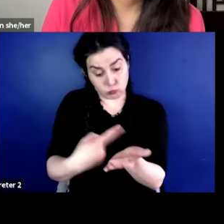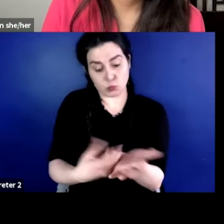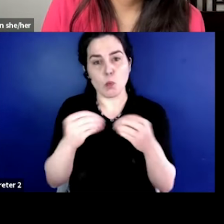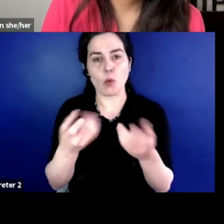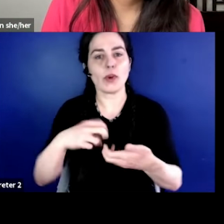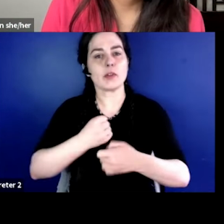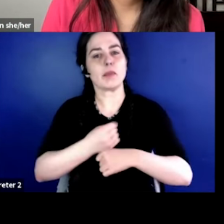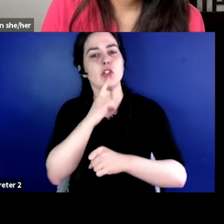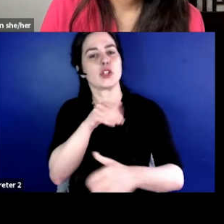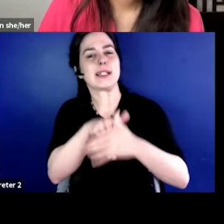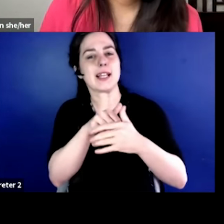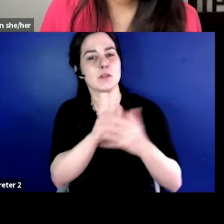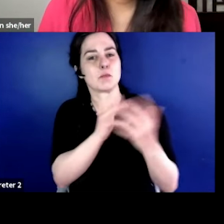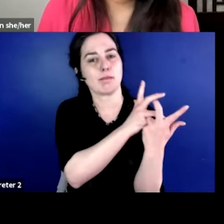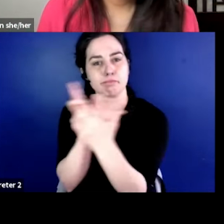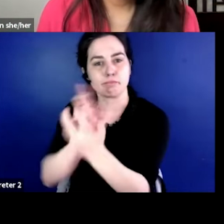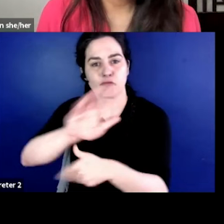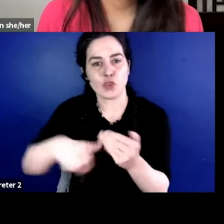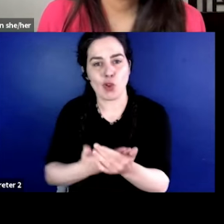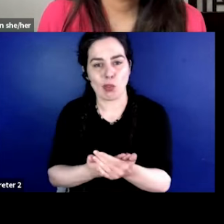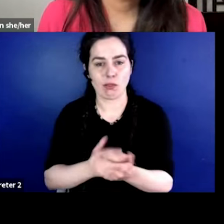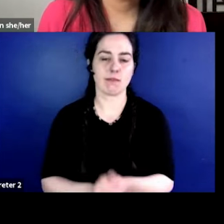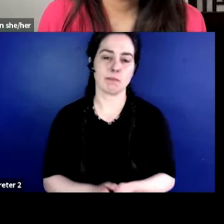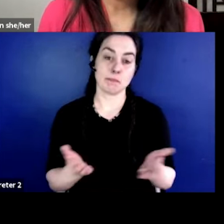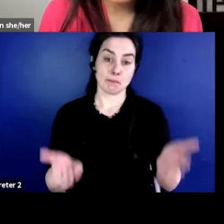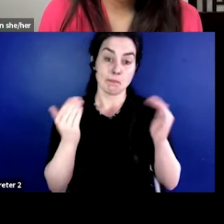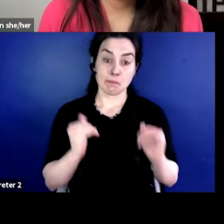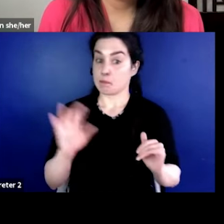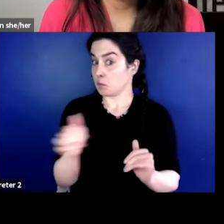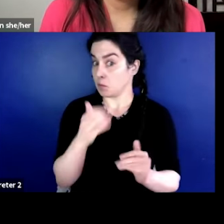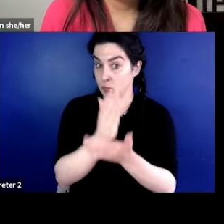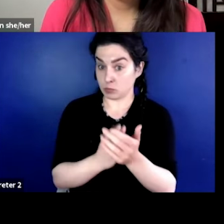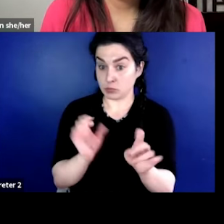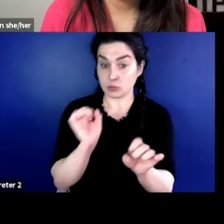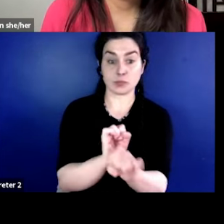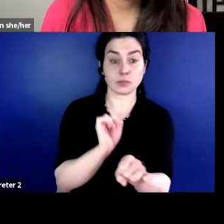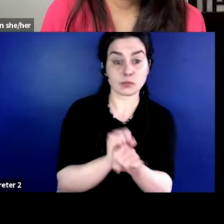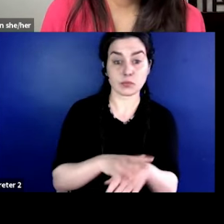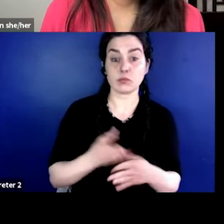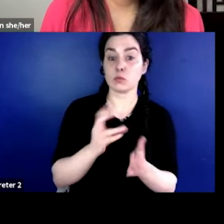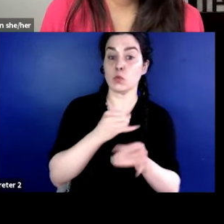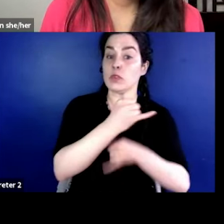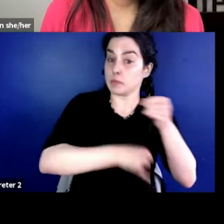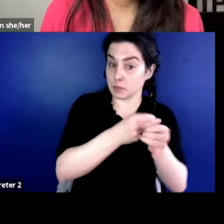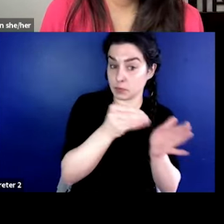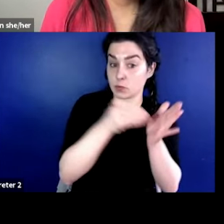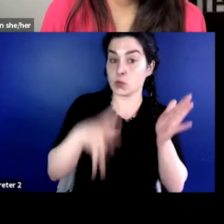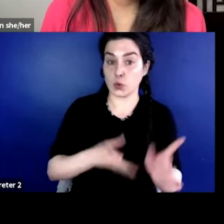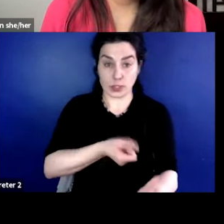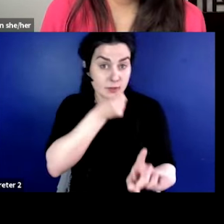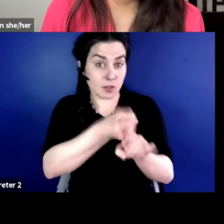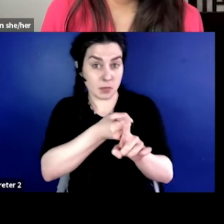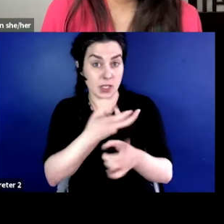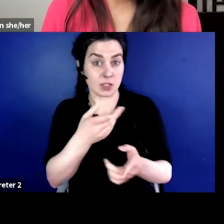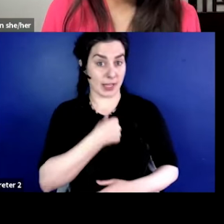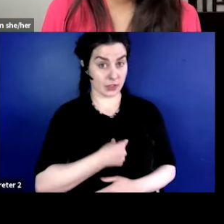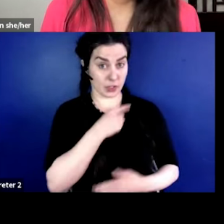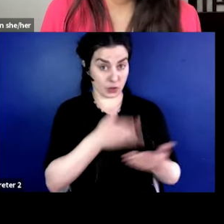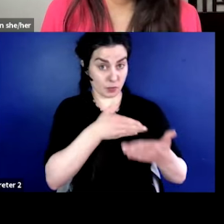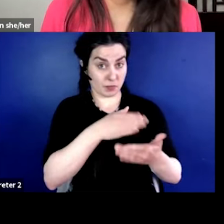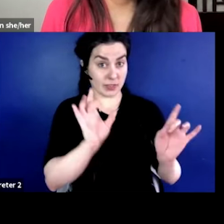all. Another part that we worked on was supporting international students affected by gender-based violence, recognizing that they face